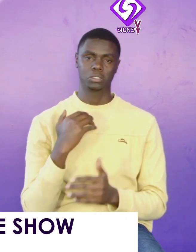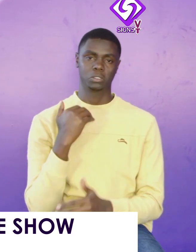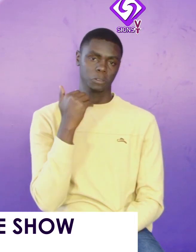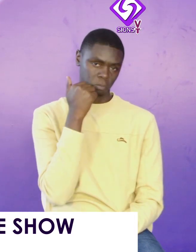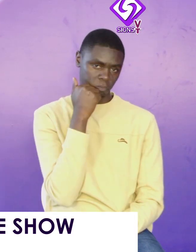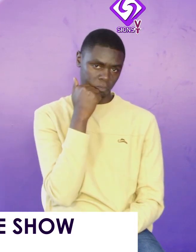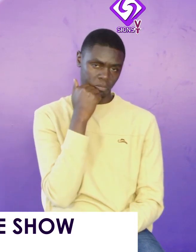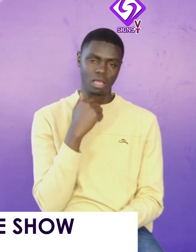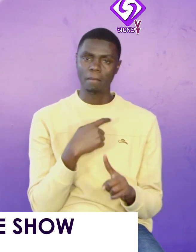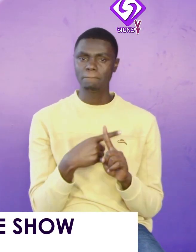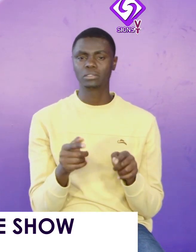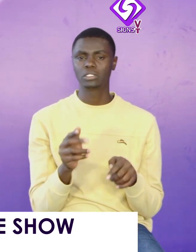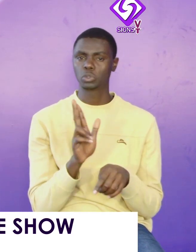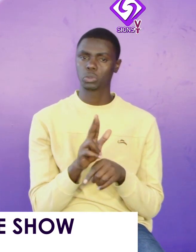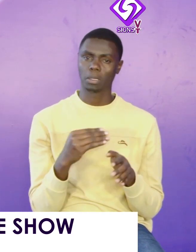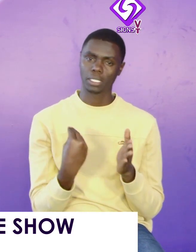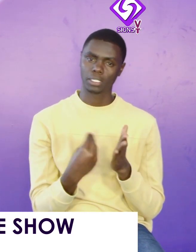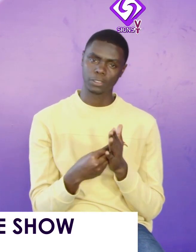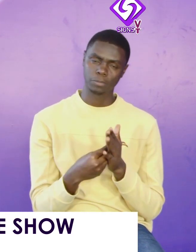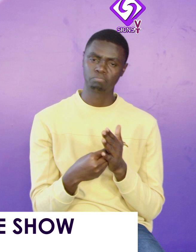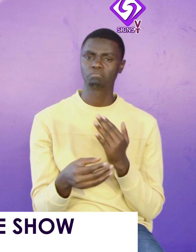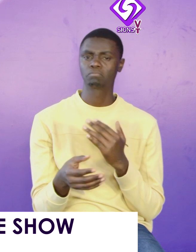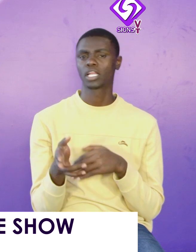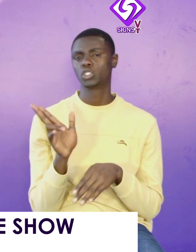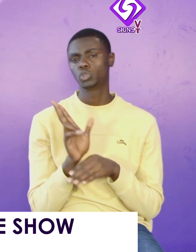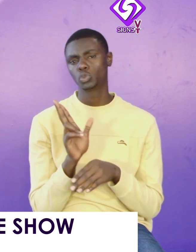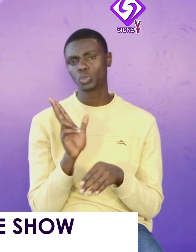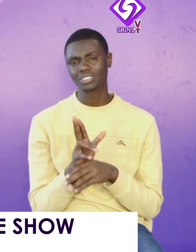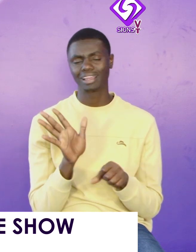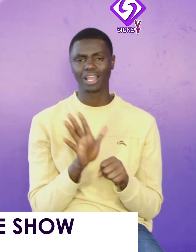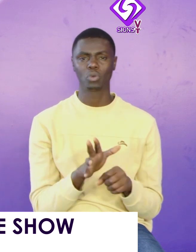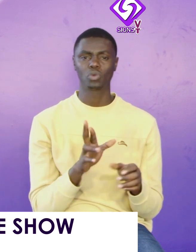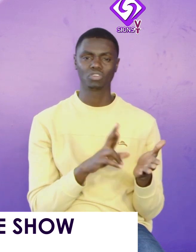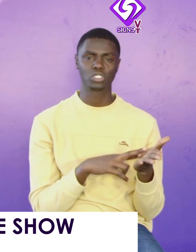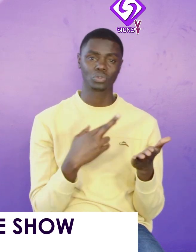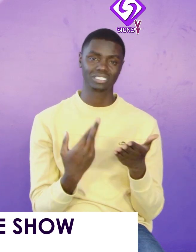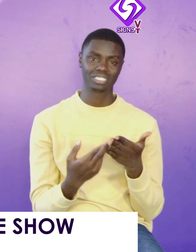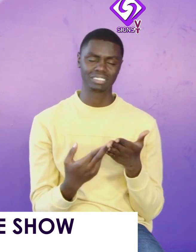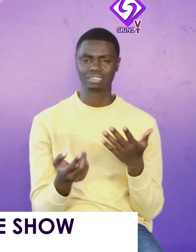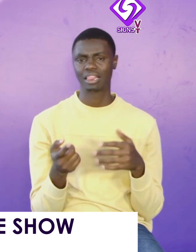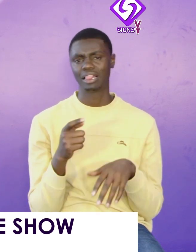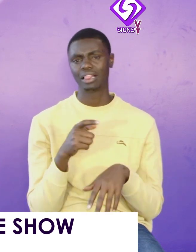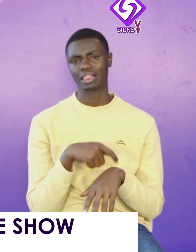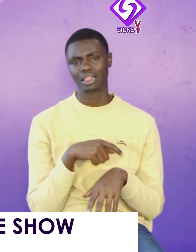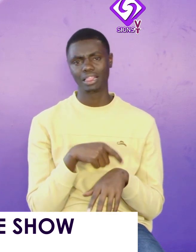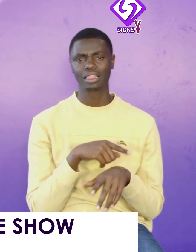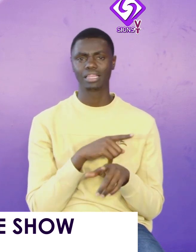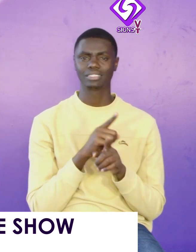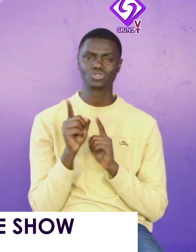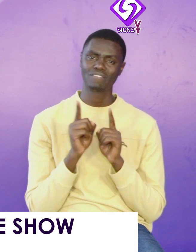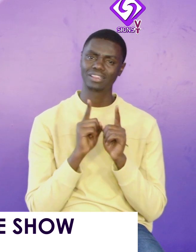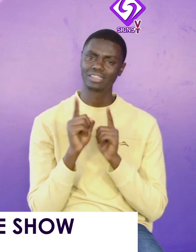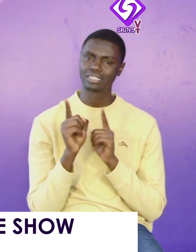best, spending a lot of money, spending so much resources, time, traveling